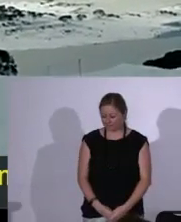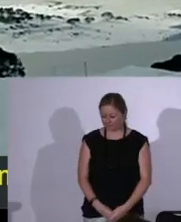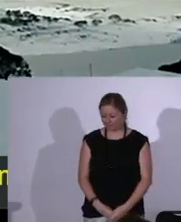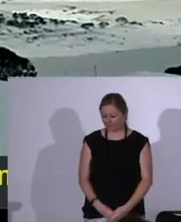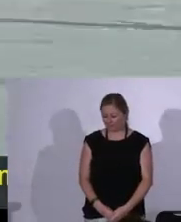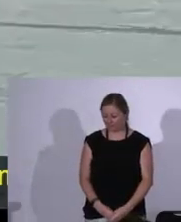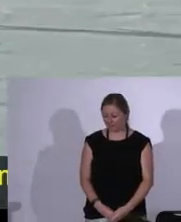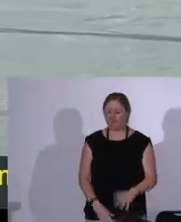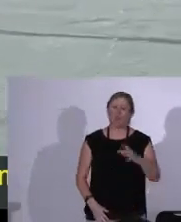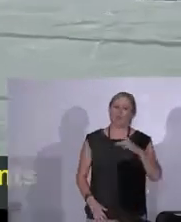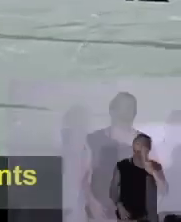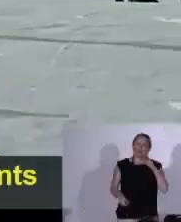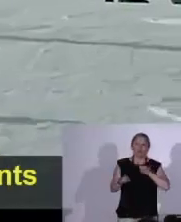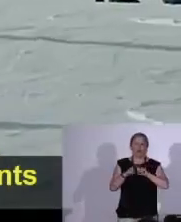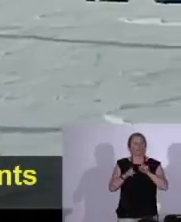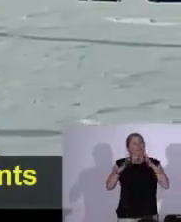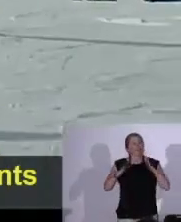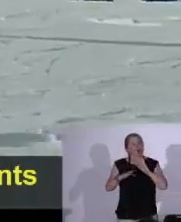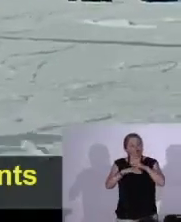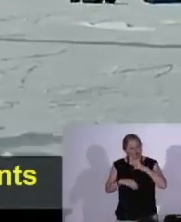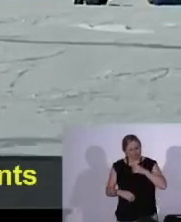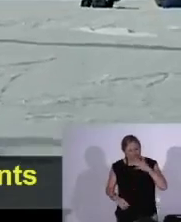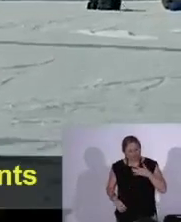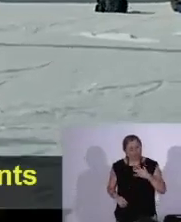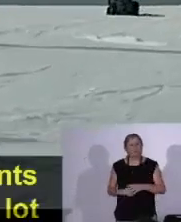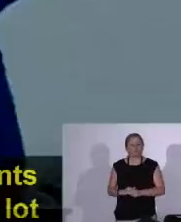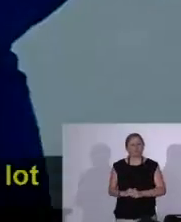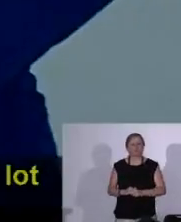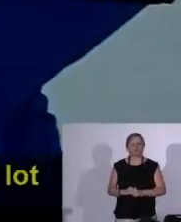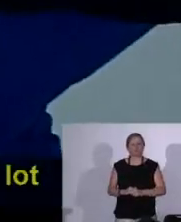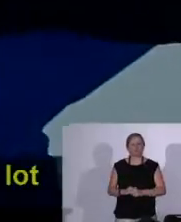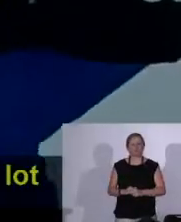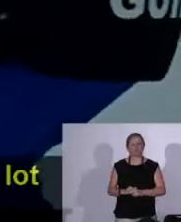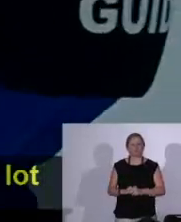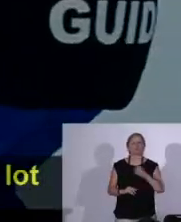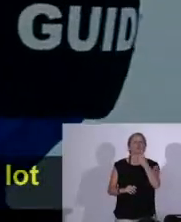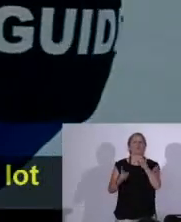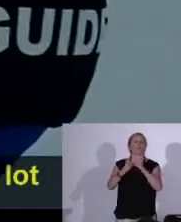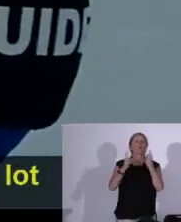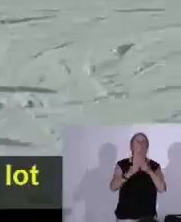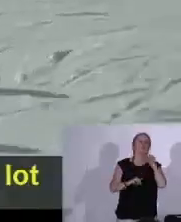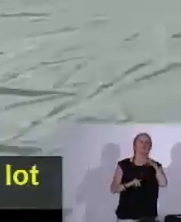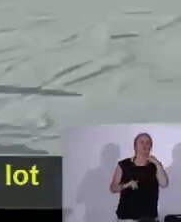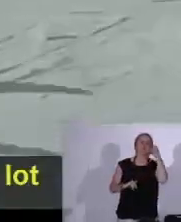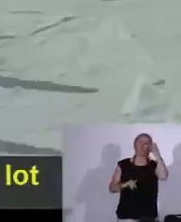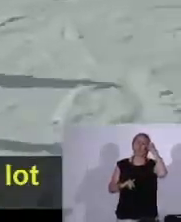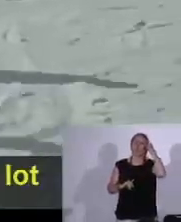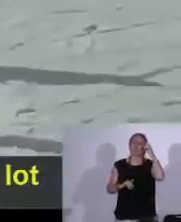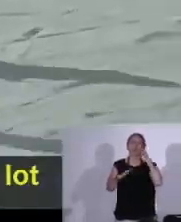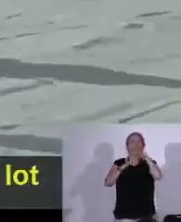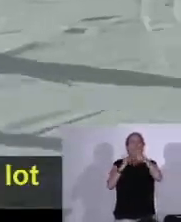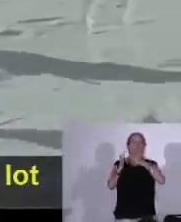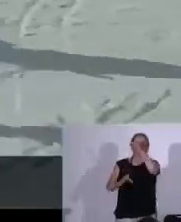Oh, I feel like I've learned a lot about myself. I suppose one thing is that you're always thinking about someone else before